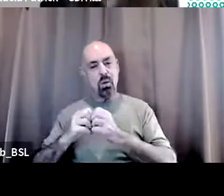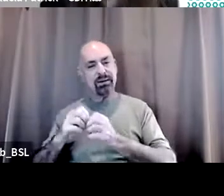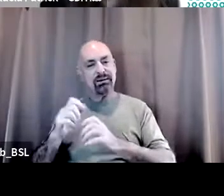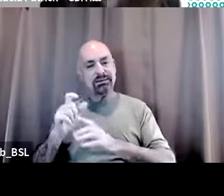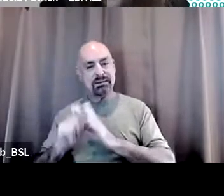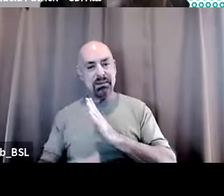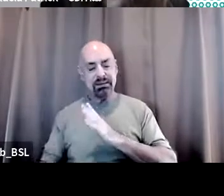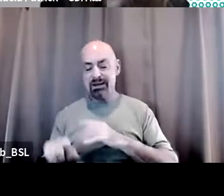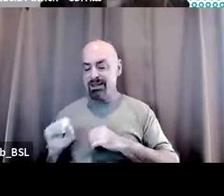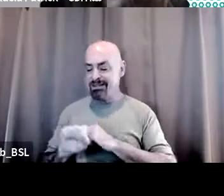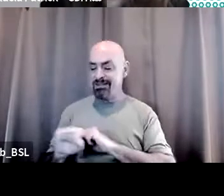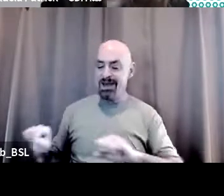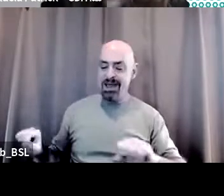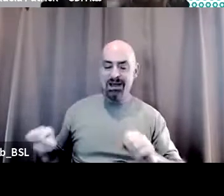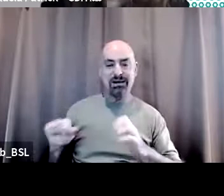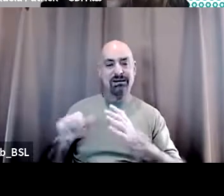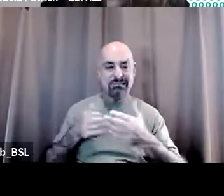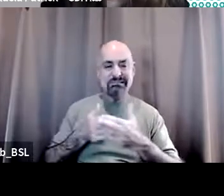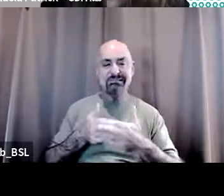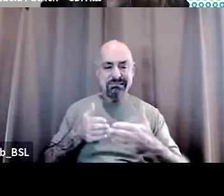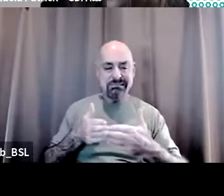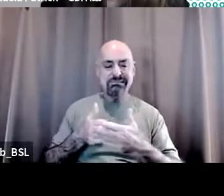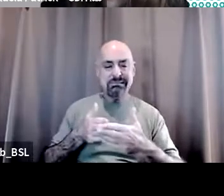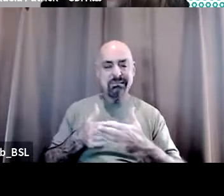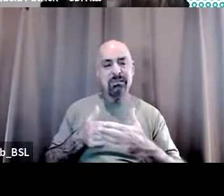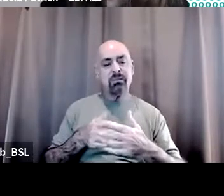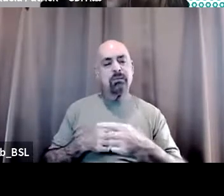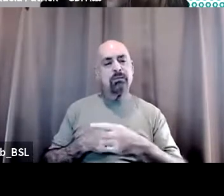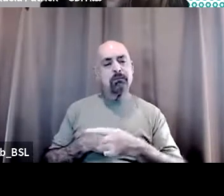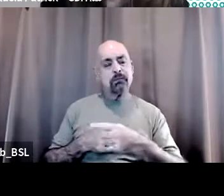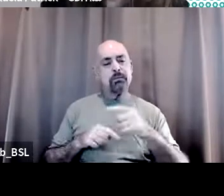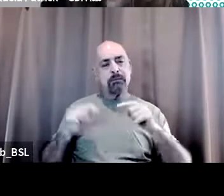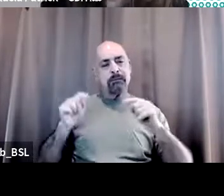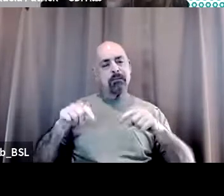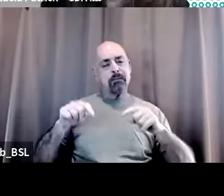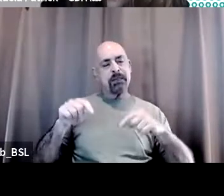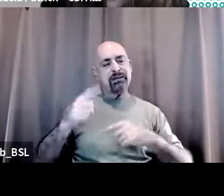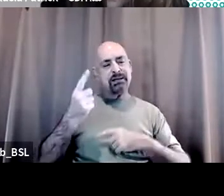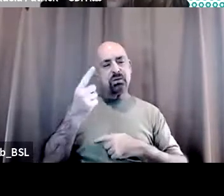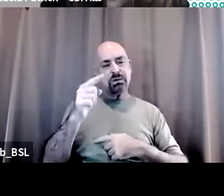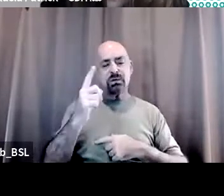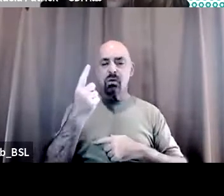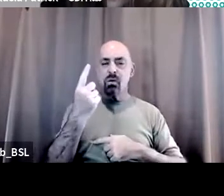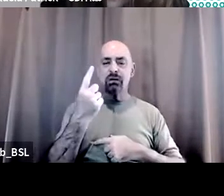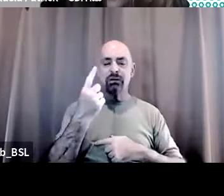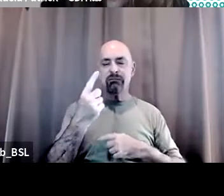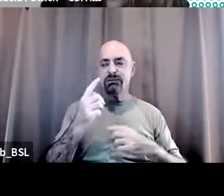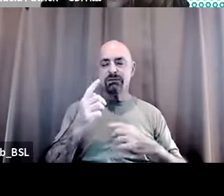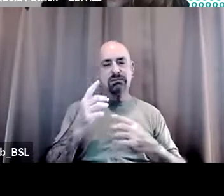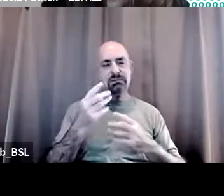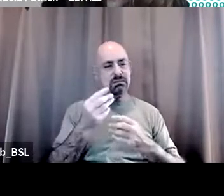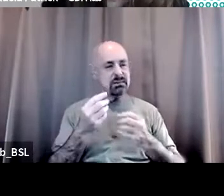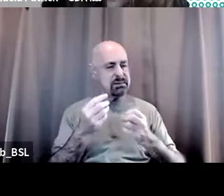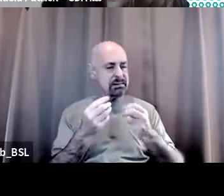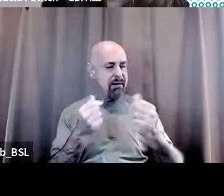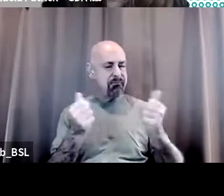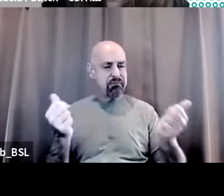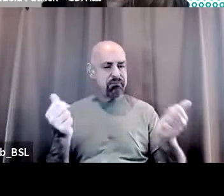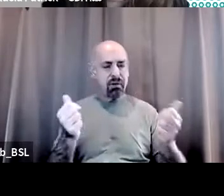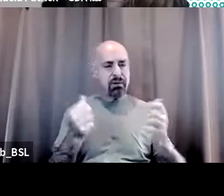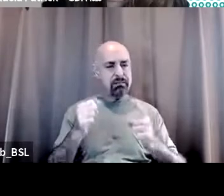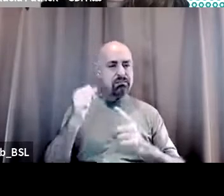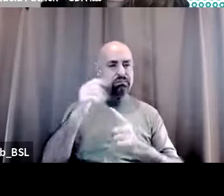this, I think that this was a sort of one of the several turning points